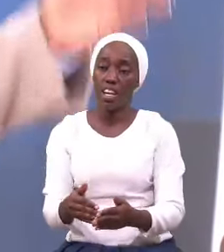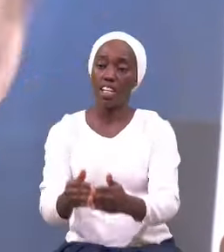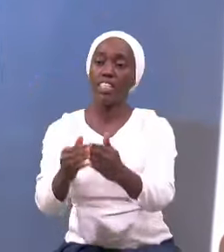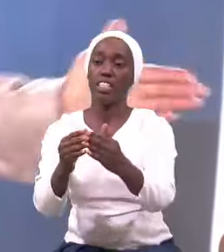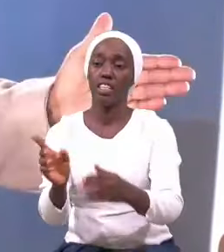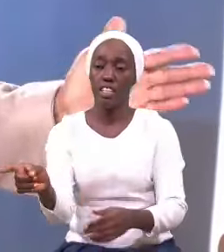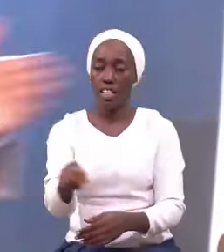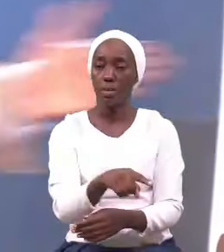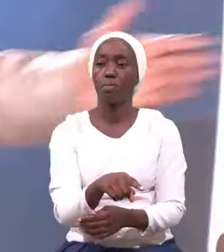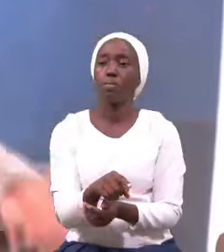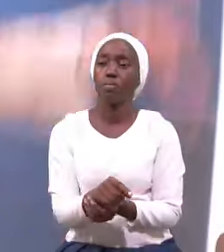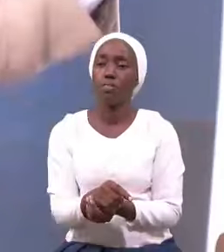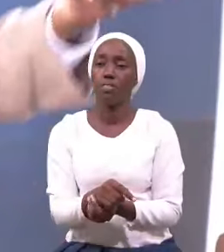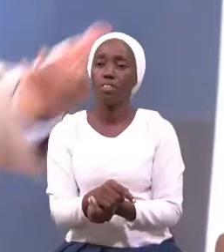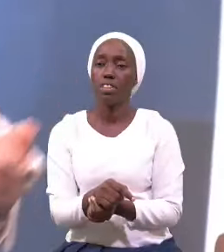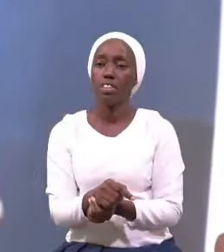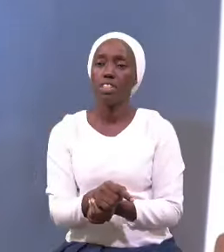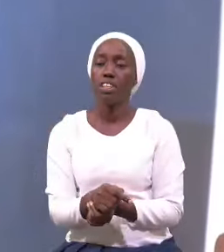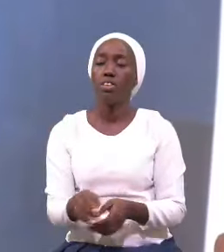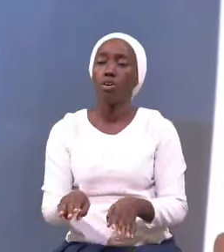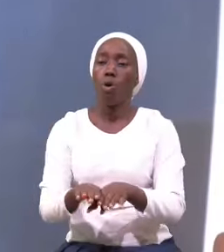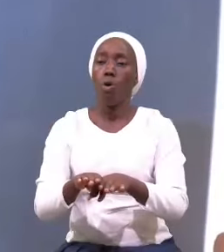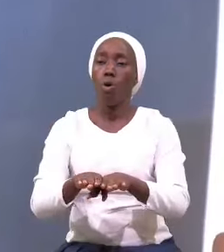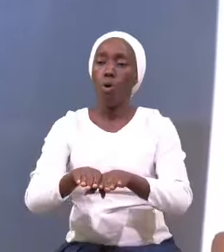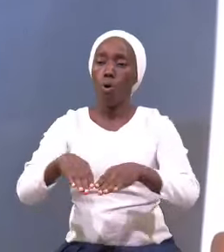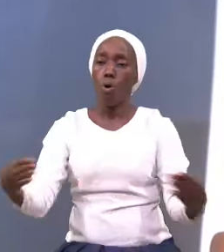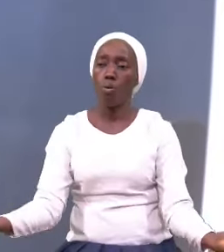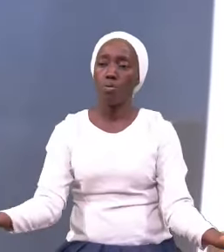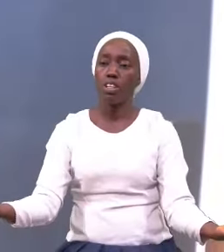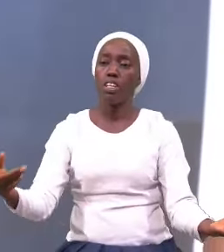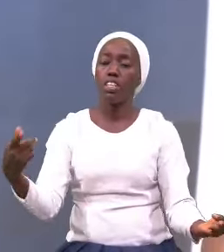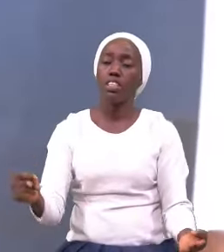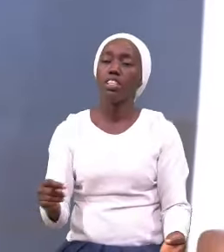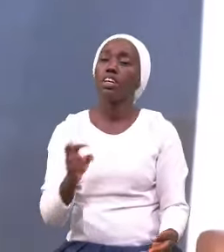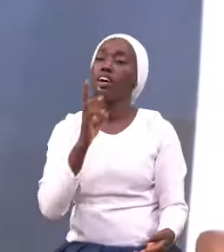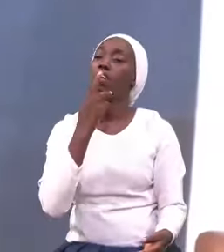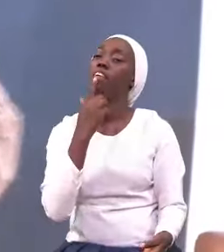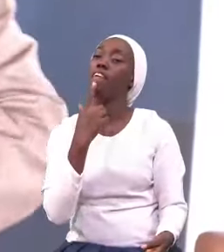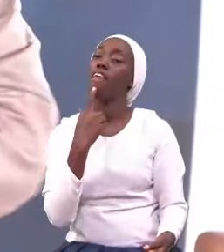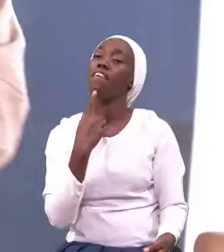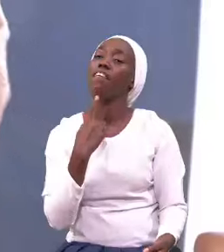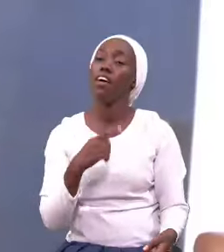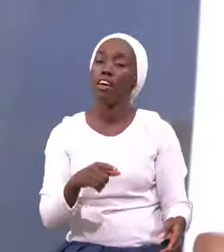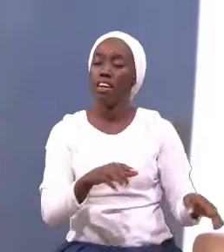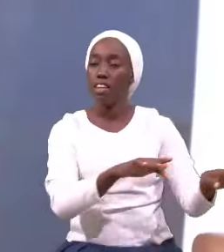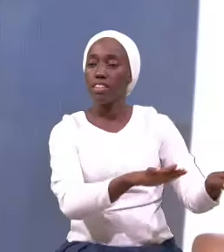Look at him. He's busy opening the Red Sea for them to pass on.